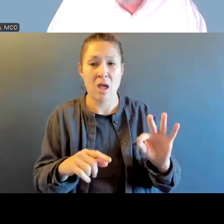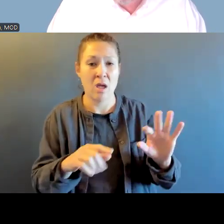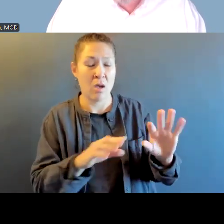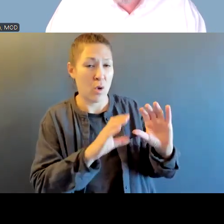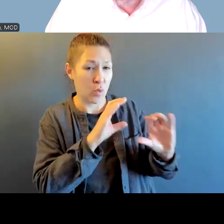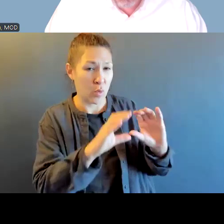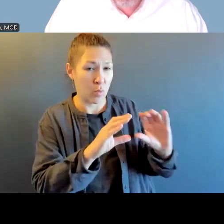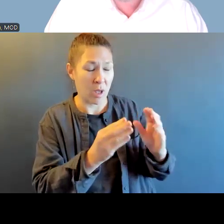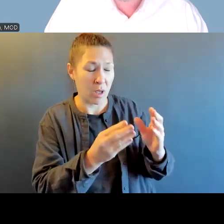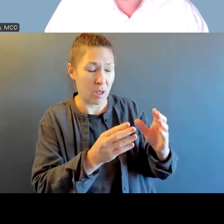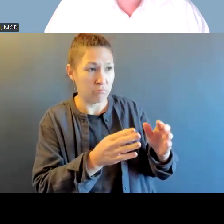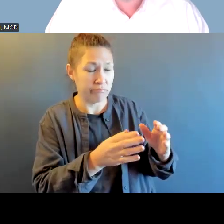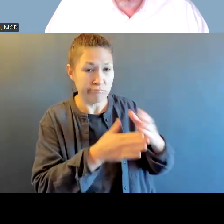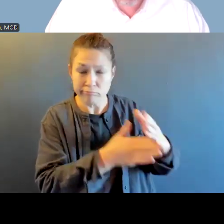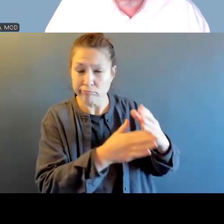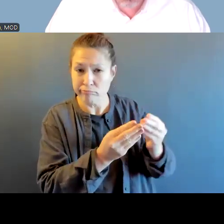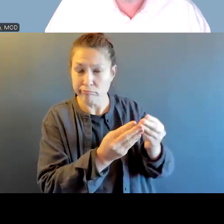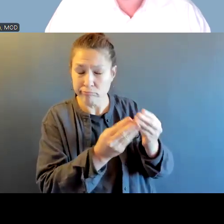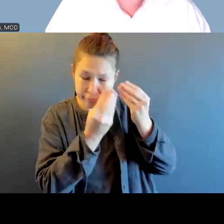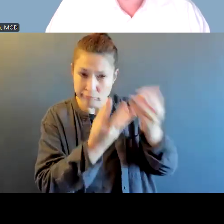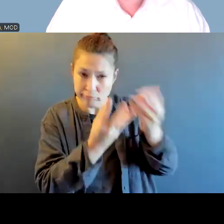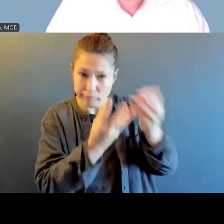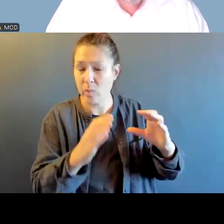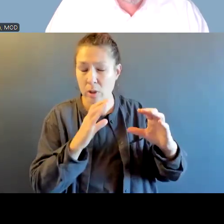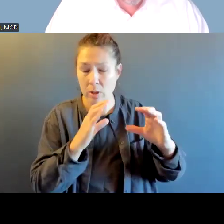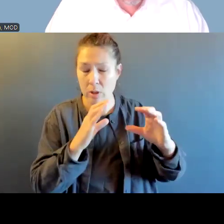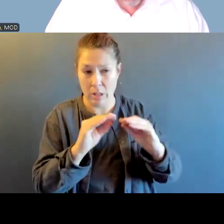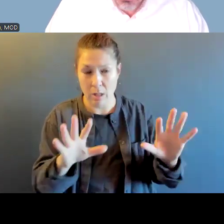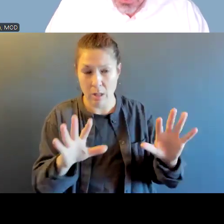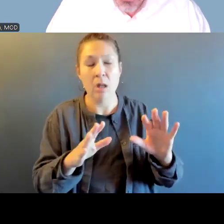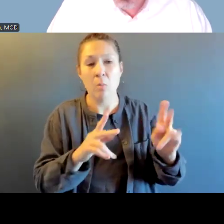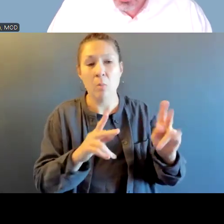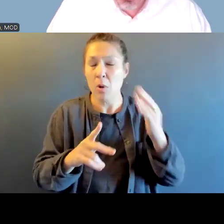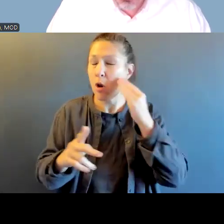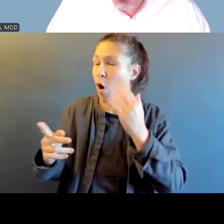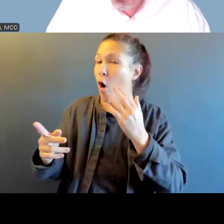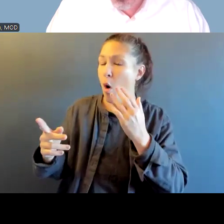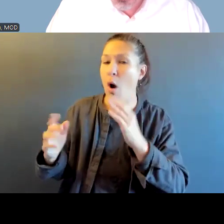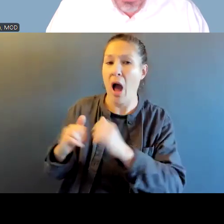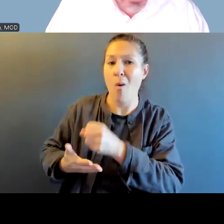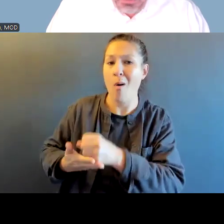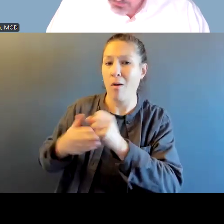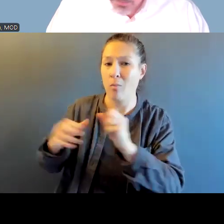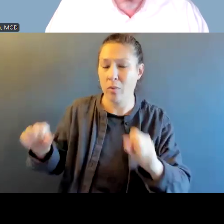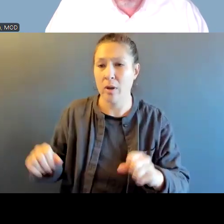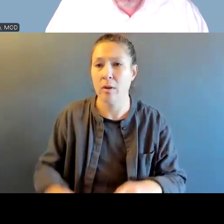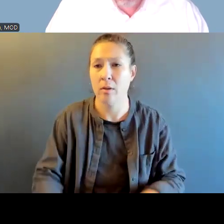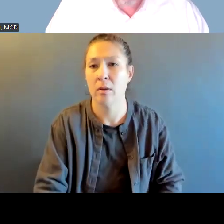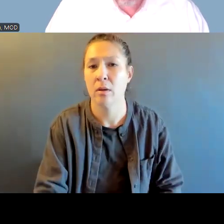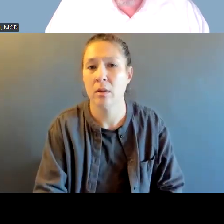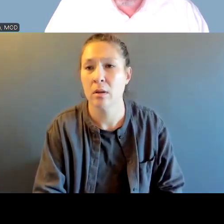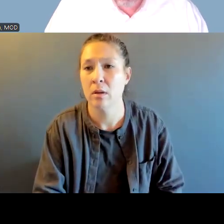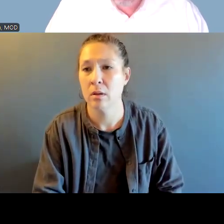that people know exactly what they can contact you about. Outline the support you're willing to provide and stick to those